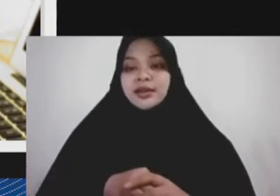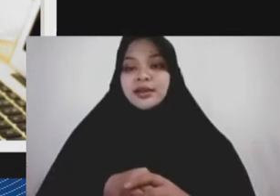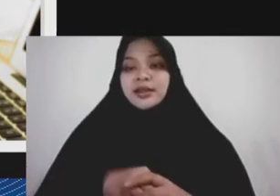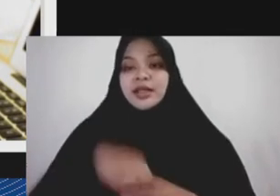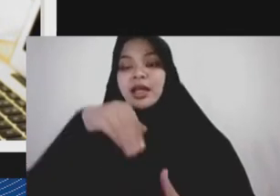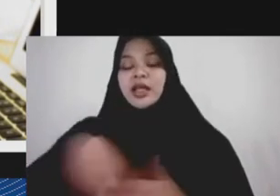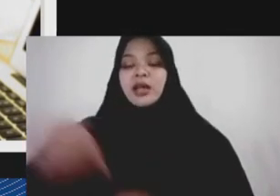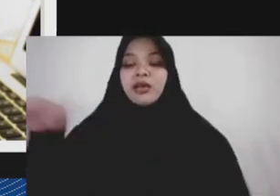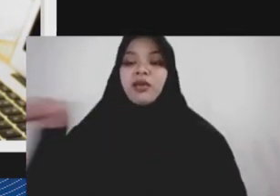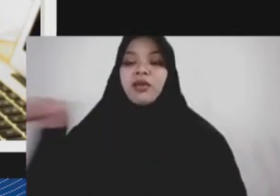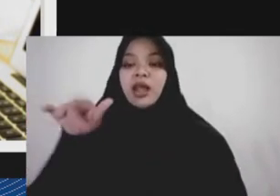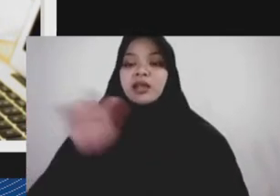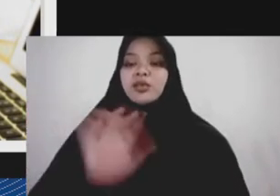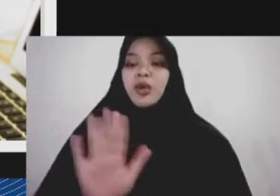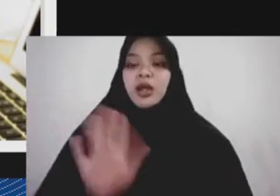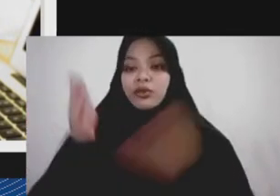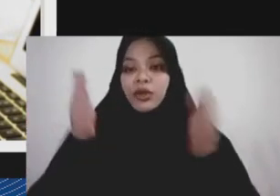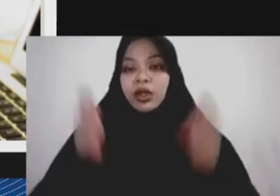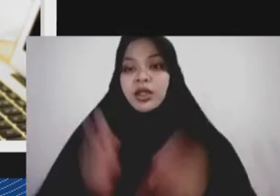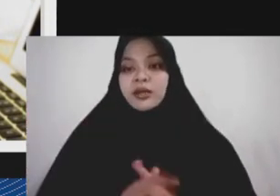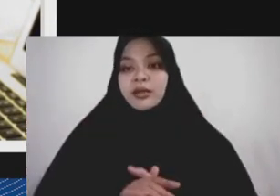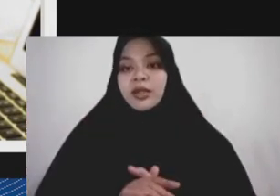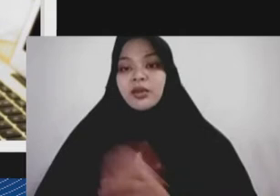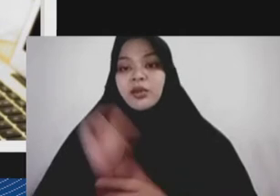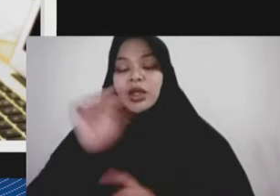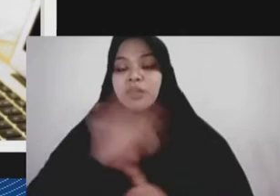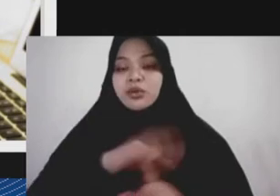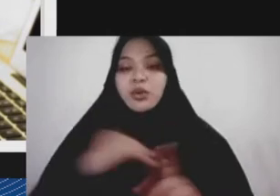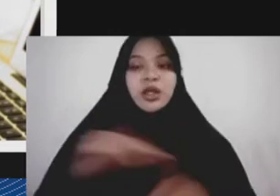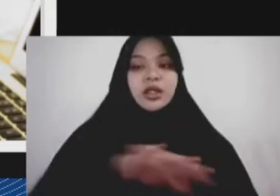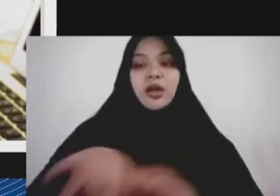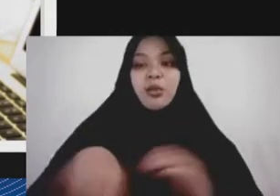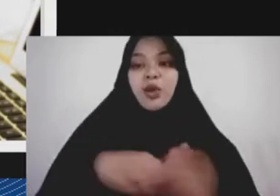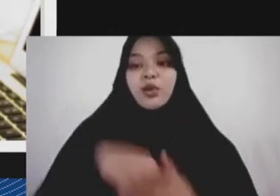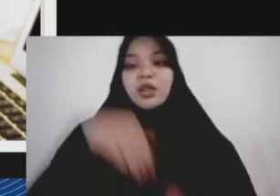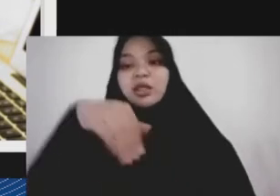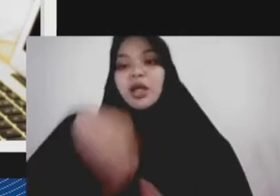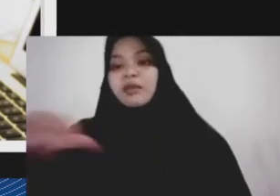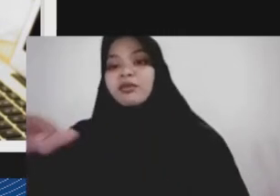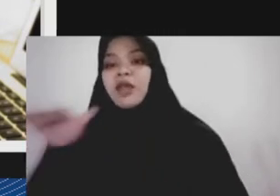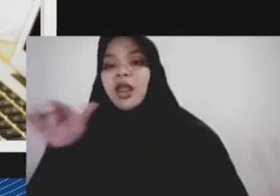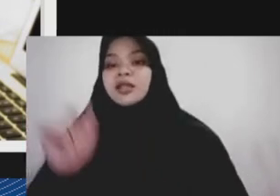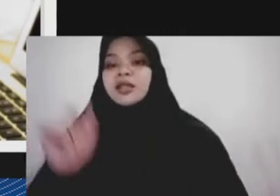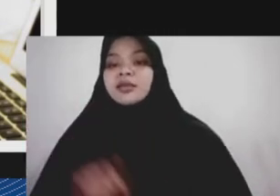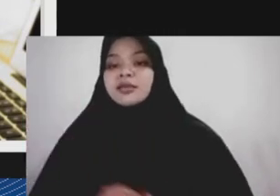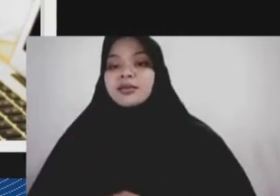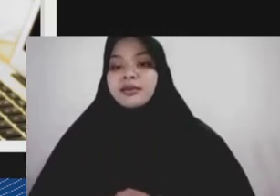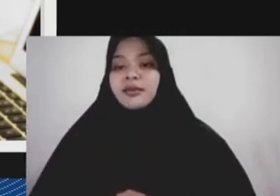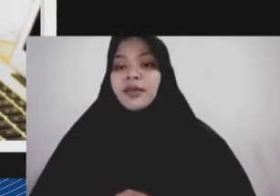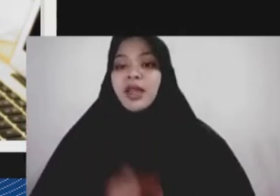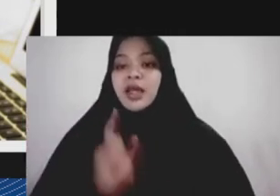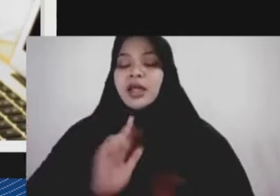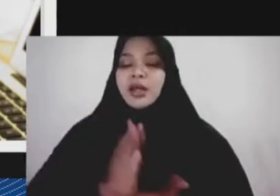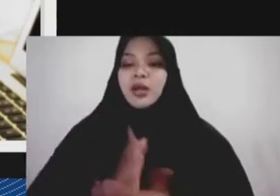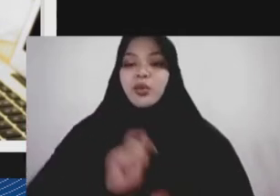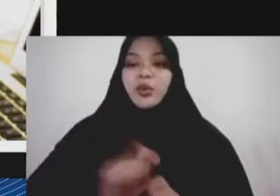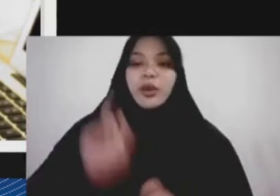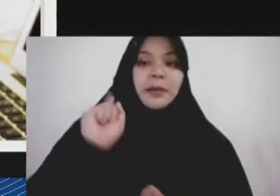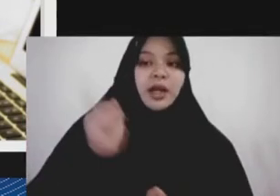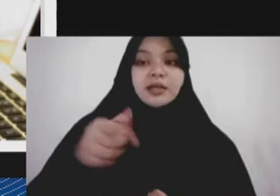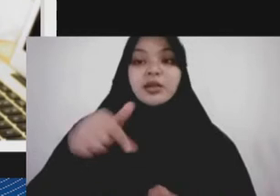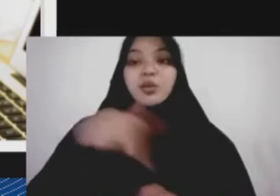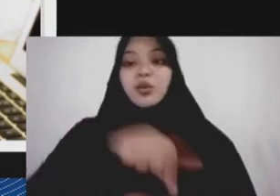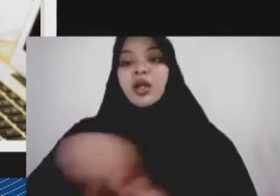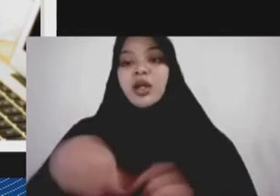Not promote the stigma associated with reporting gender-based violence, and make sure that we're using mixed media